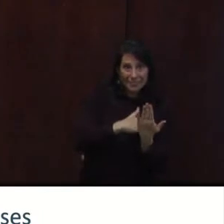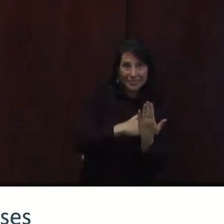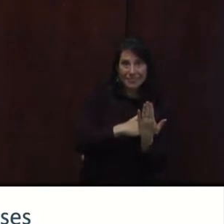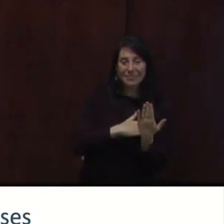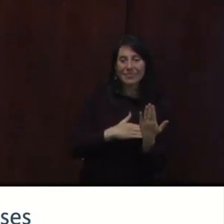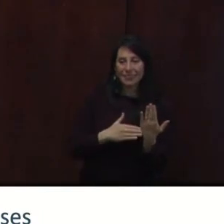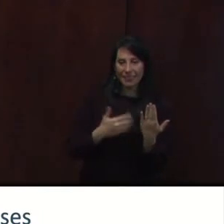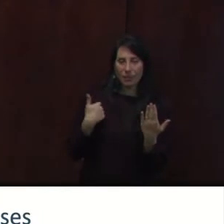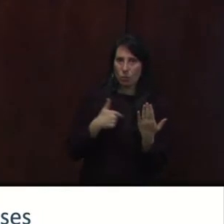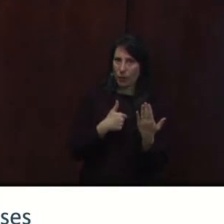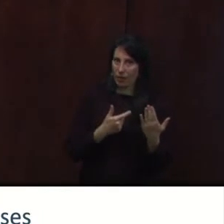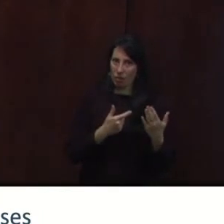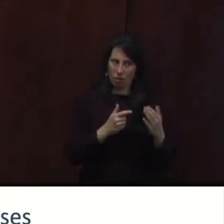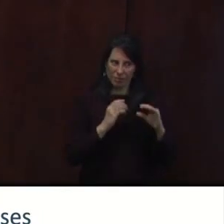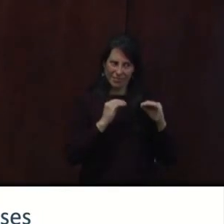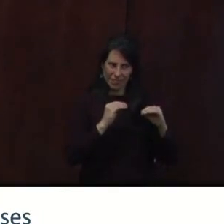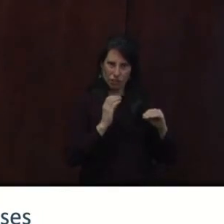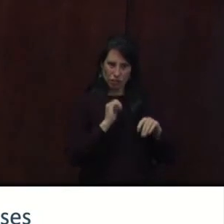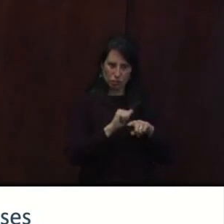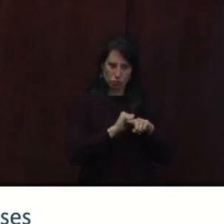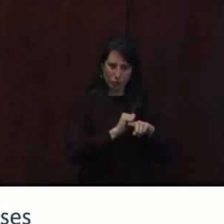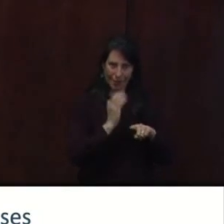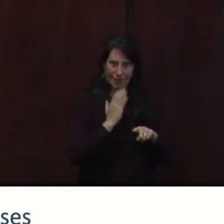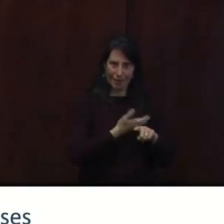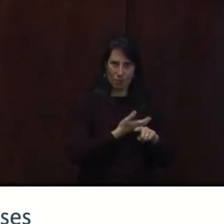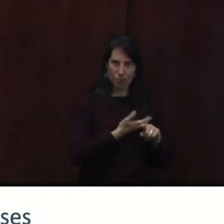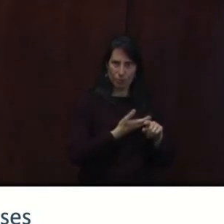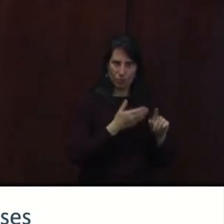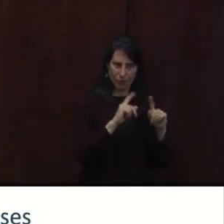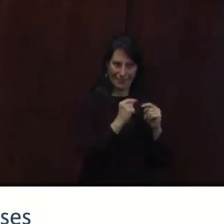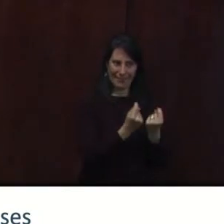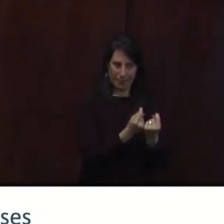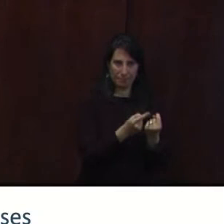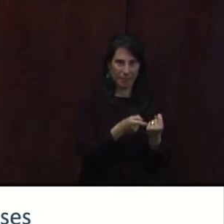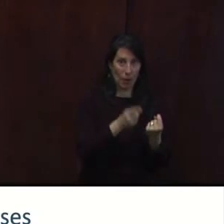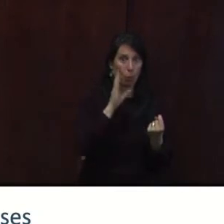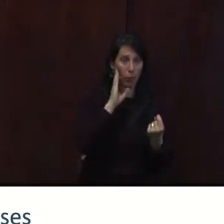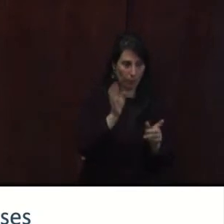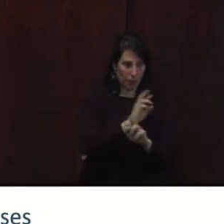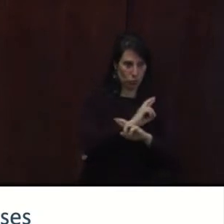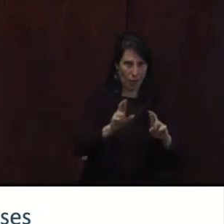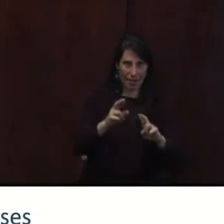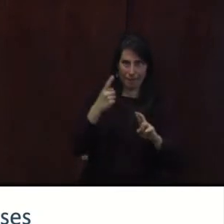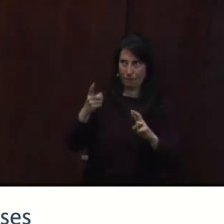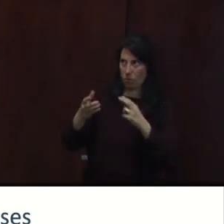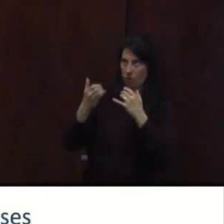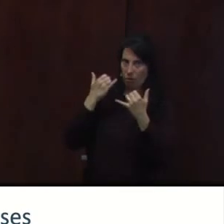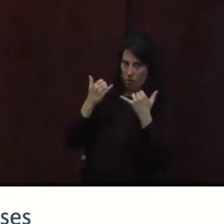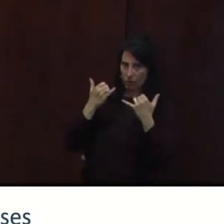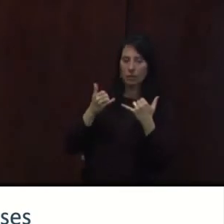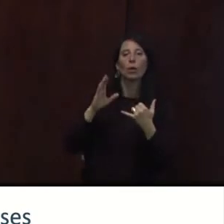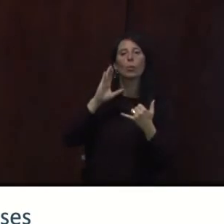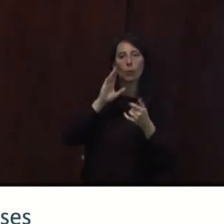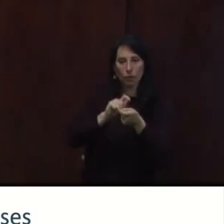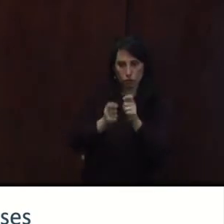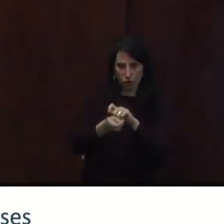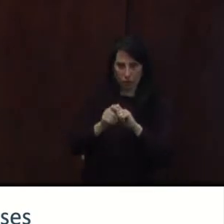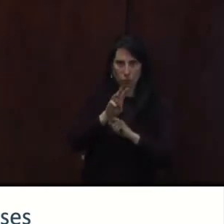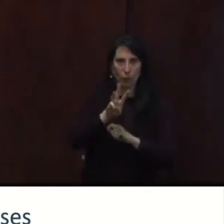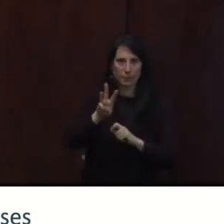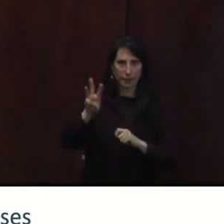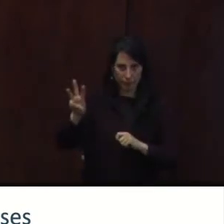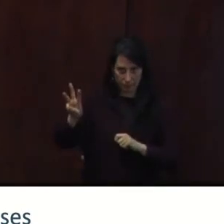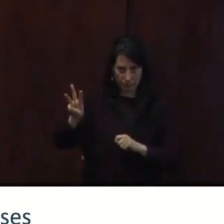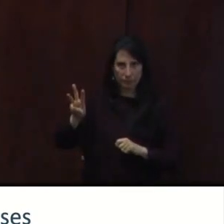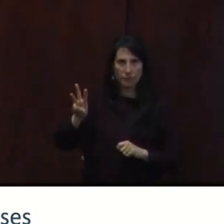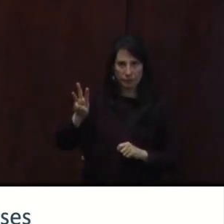training and getting our ready team, and they'll be notified and queued up for calls. The website will be updated to reflect the current phases.